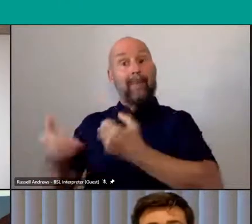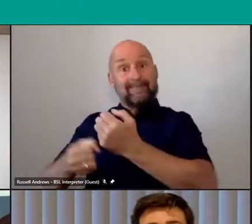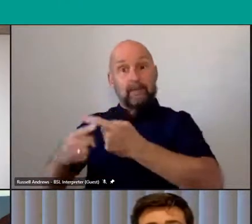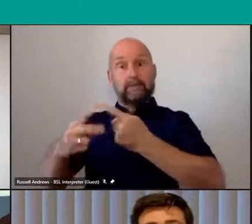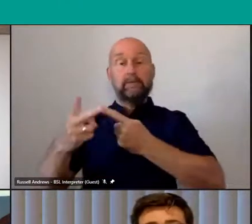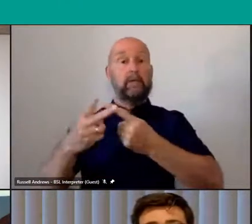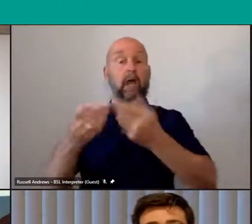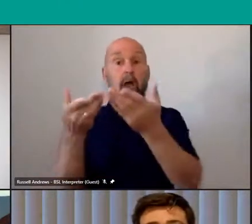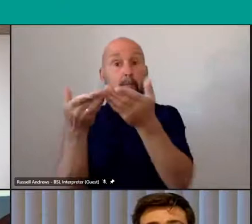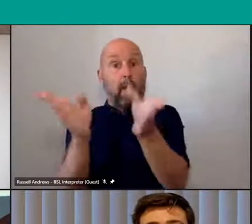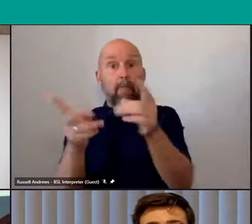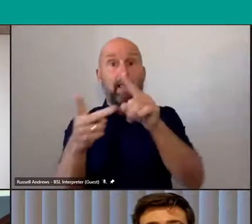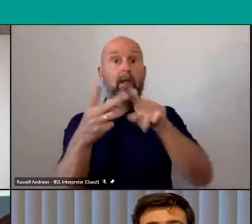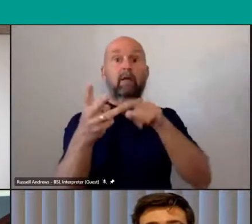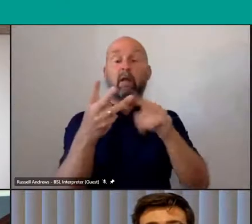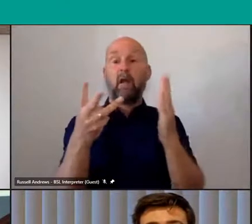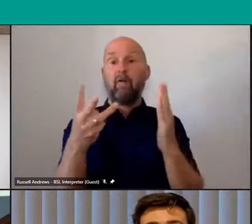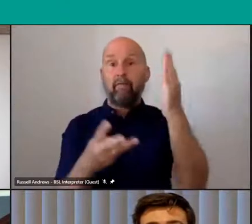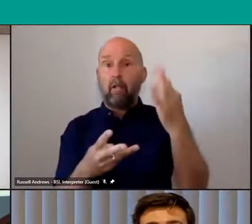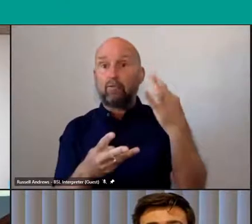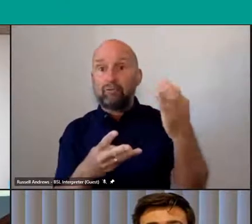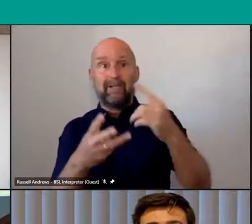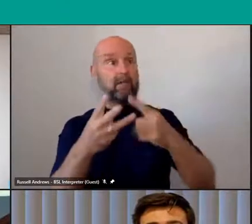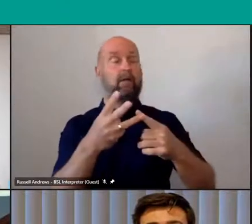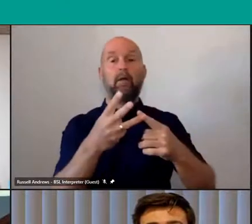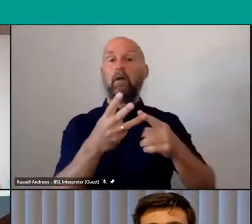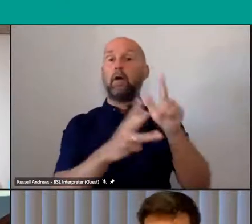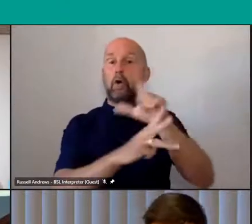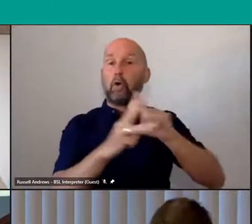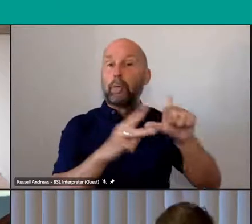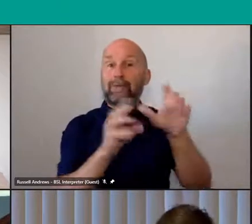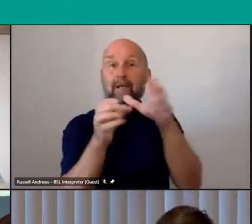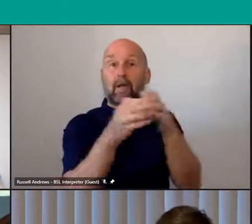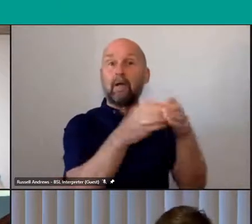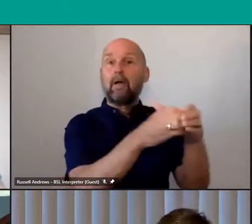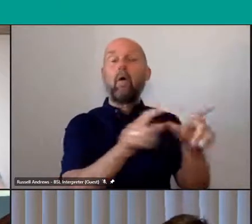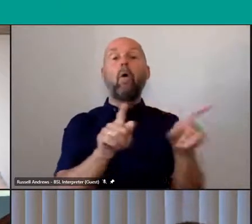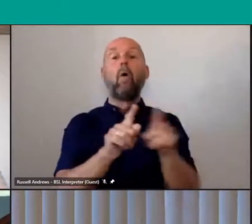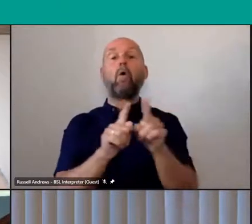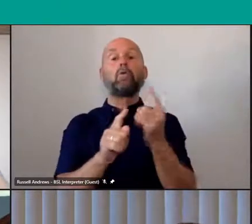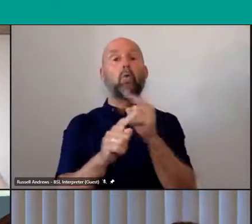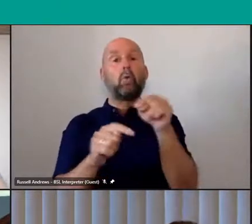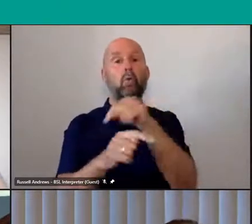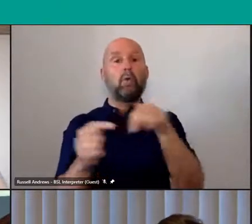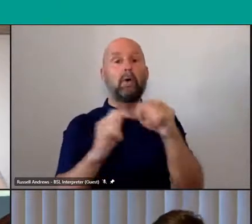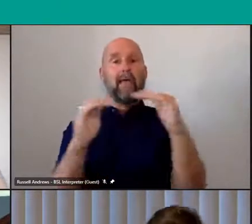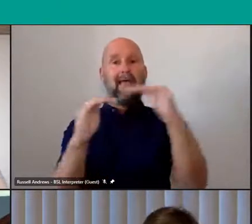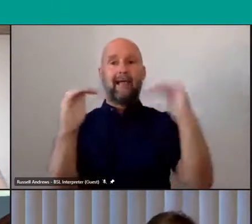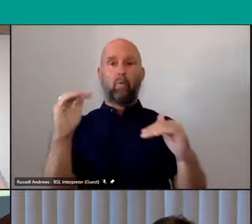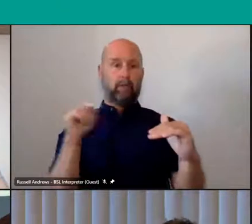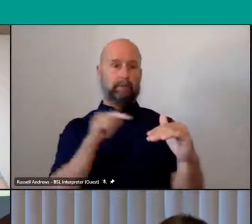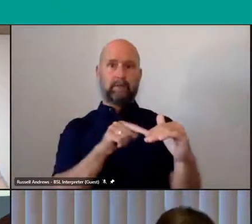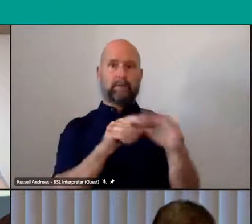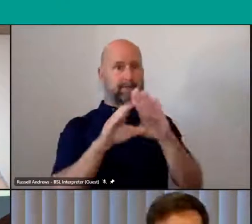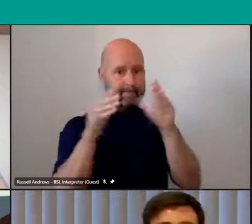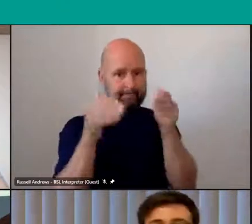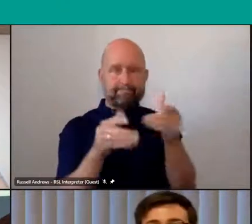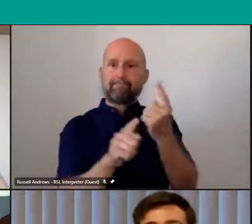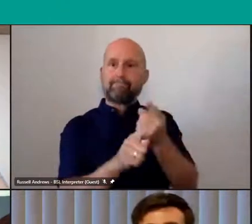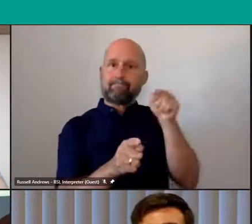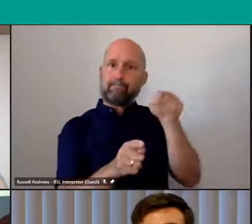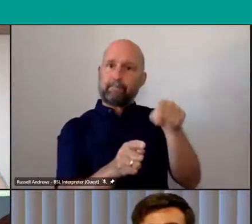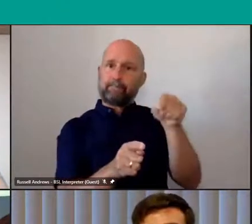public, voluntary and community sectors, and people living at the sharp end of inequalities. We asked